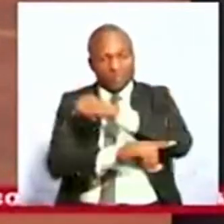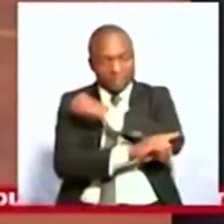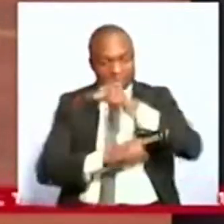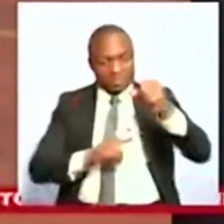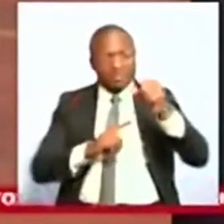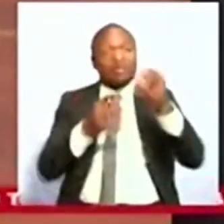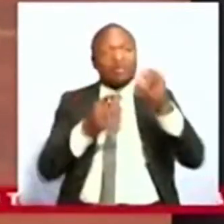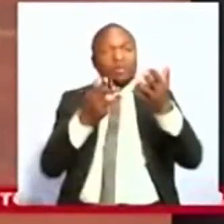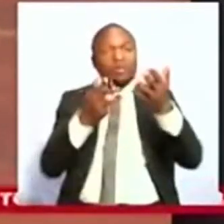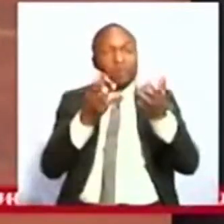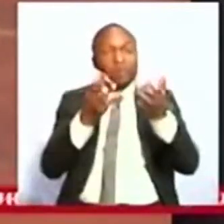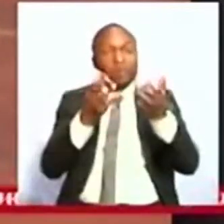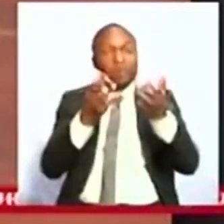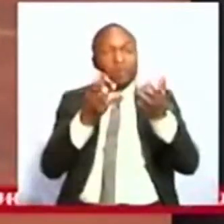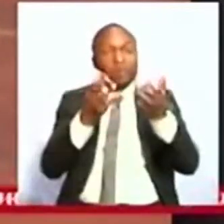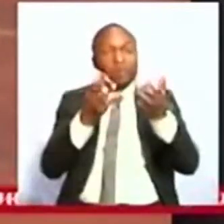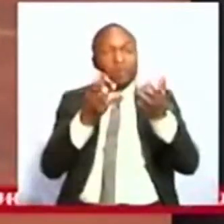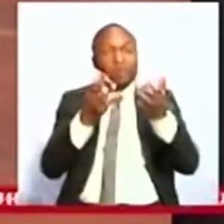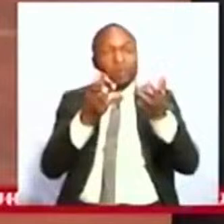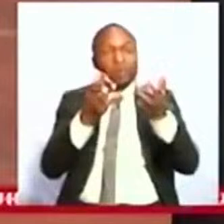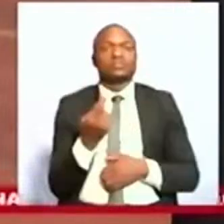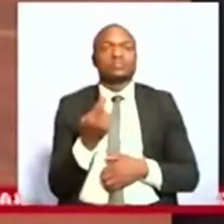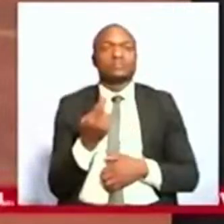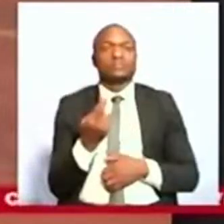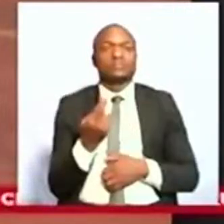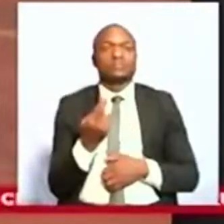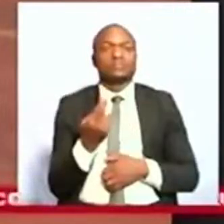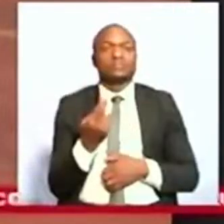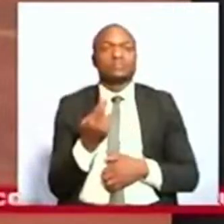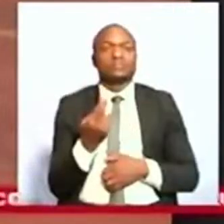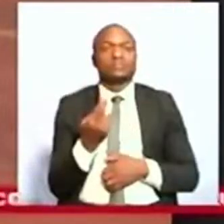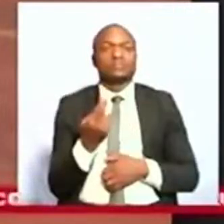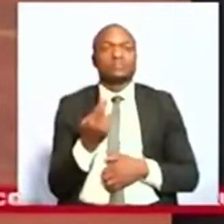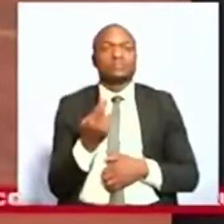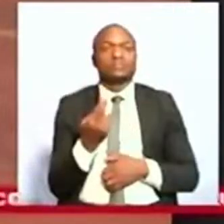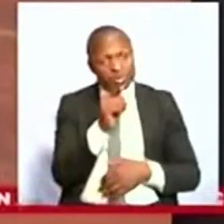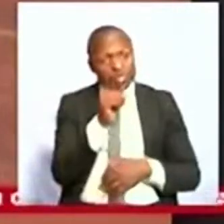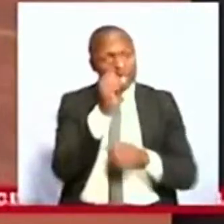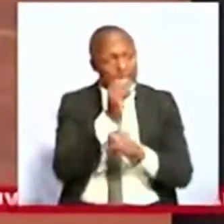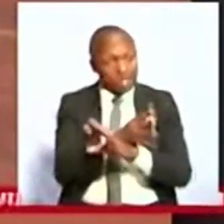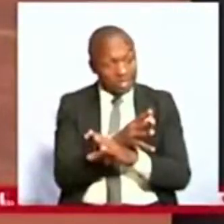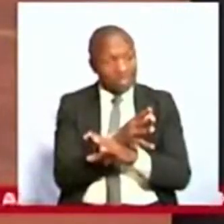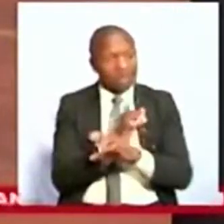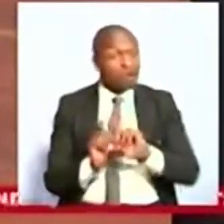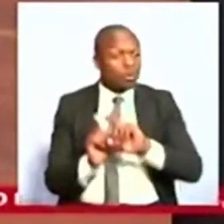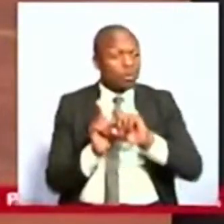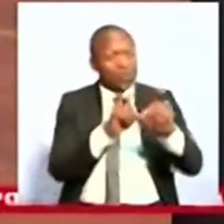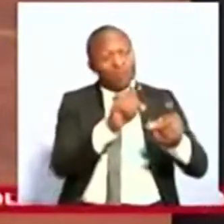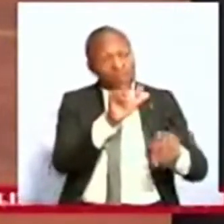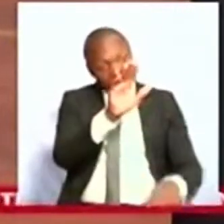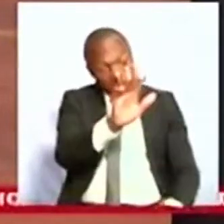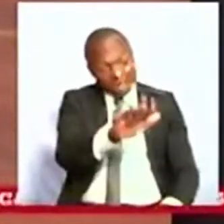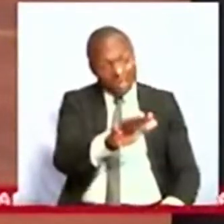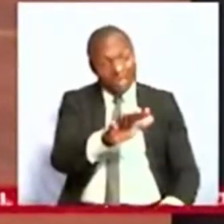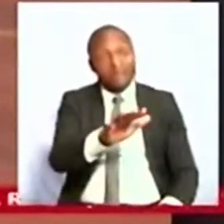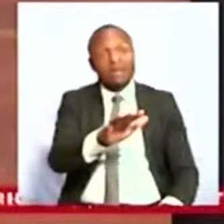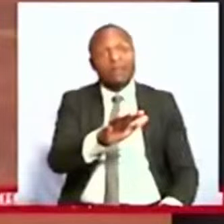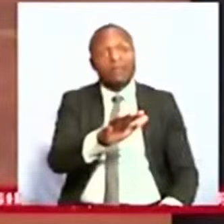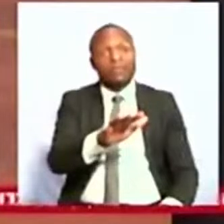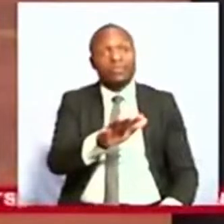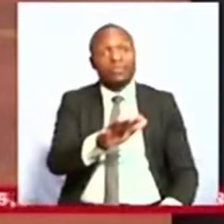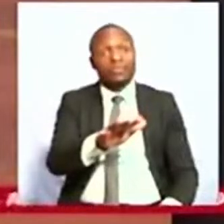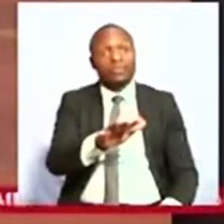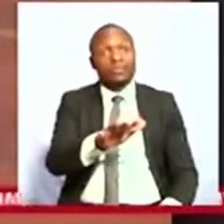to see it retained. So are you willing to go there and stand on the